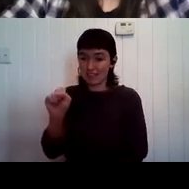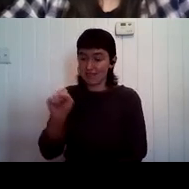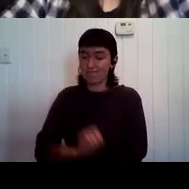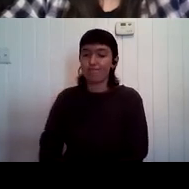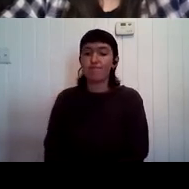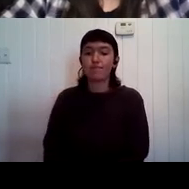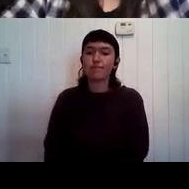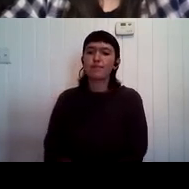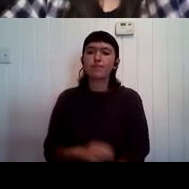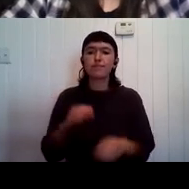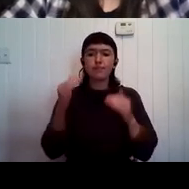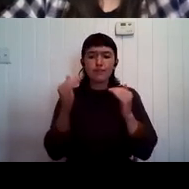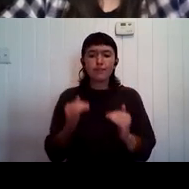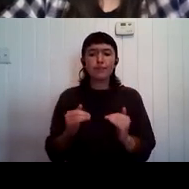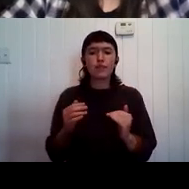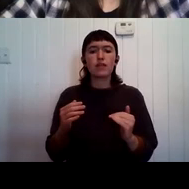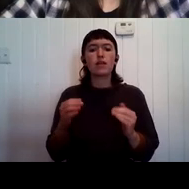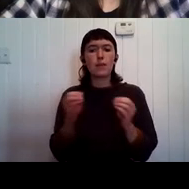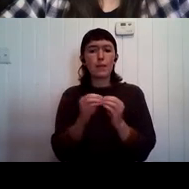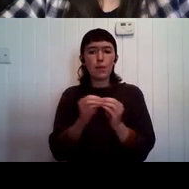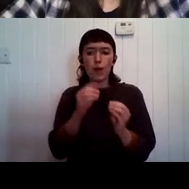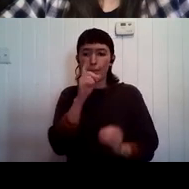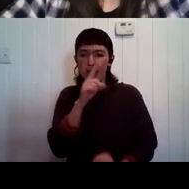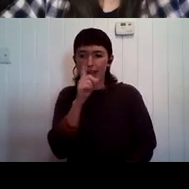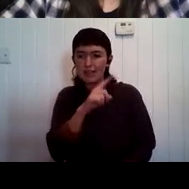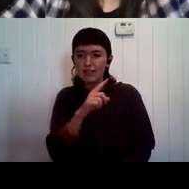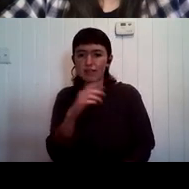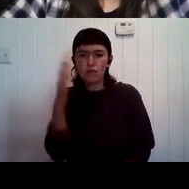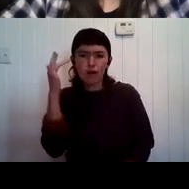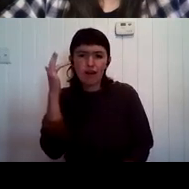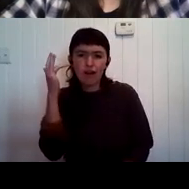Why would there be more mice?